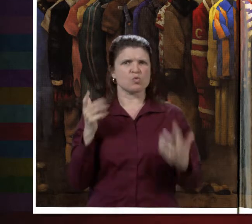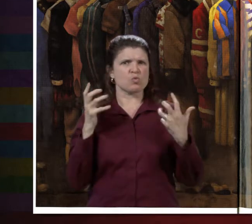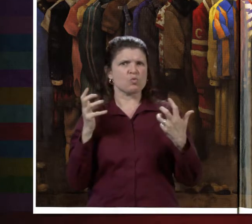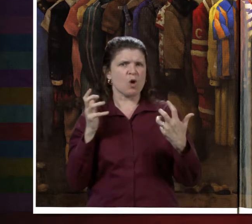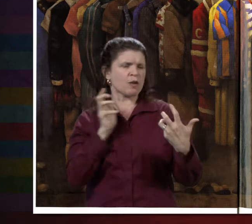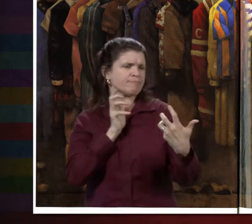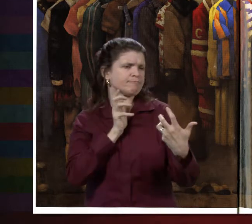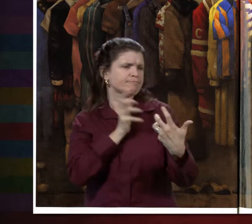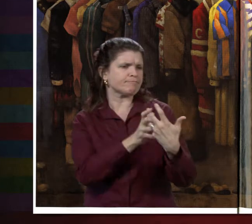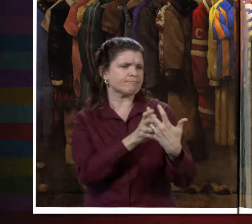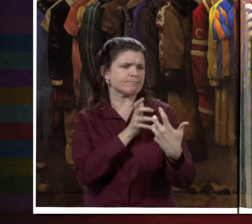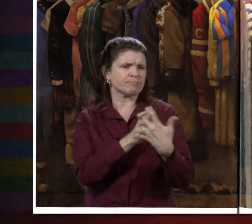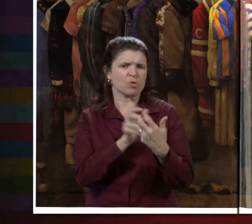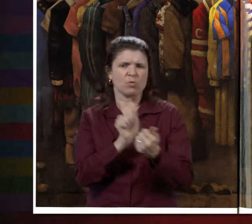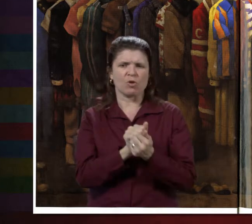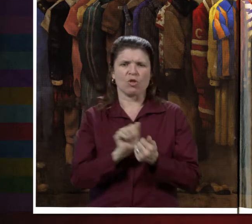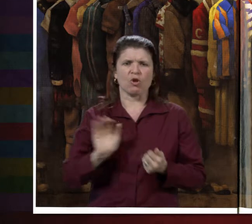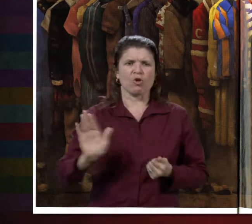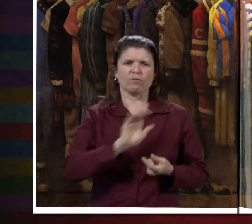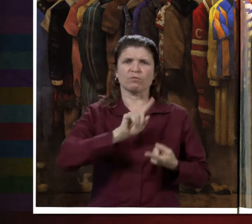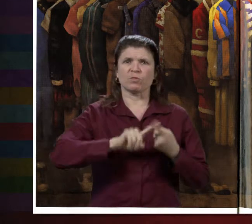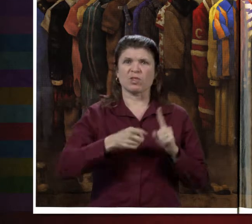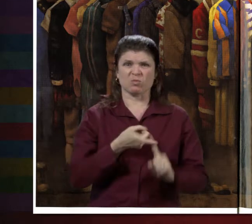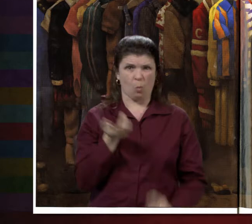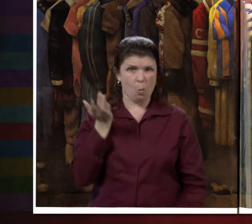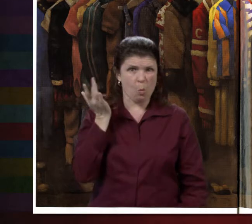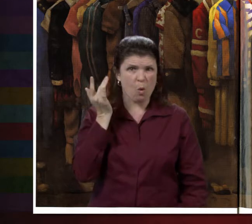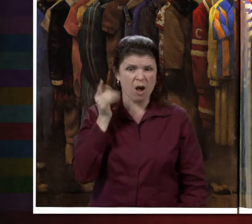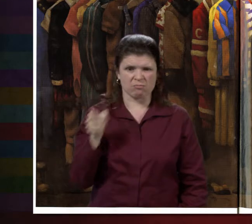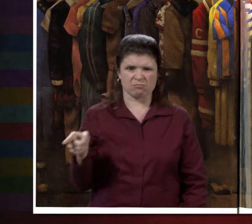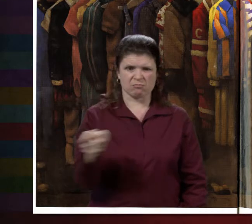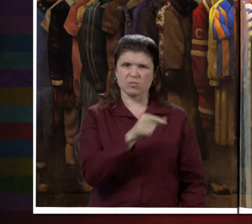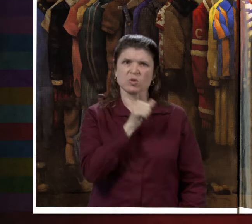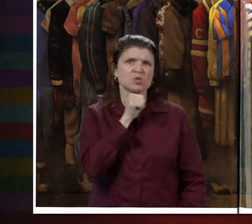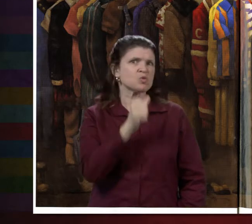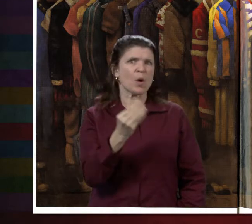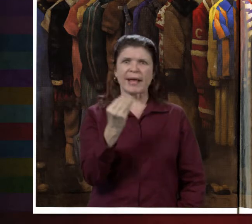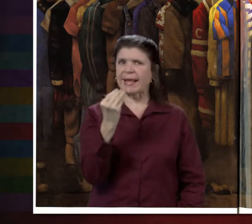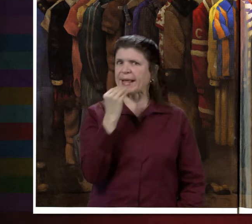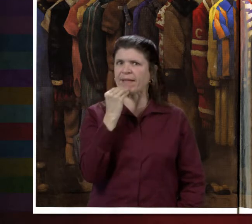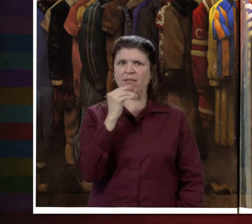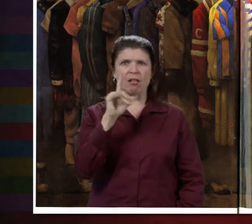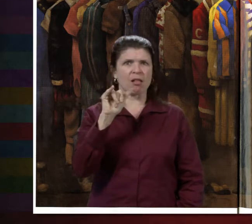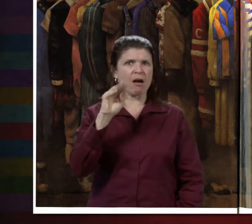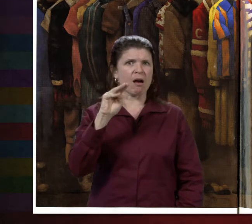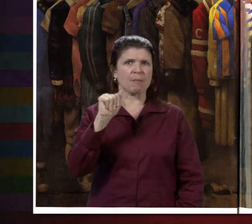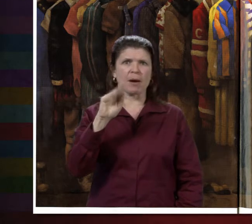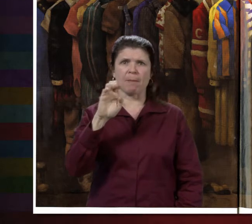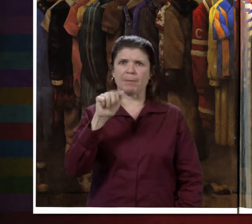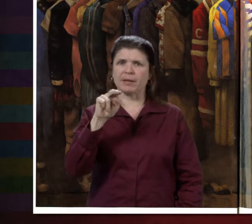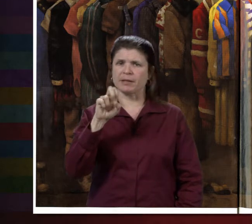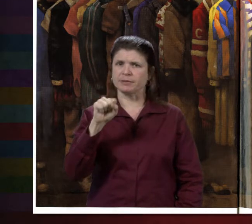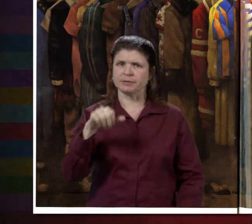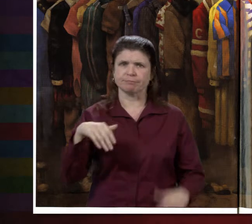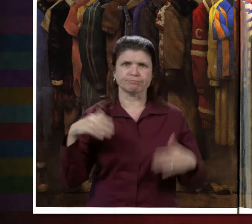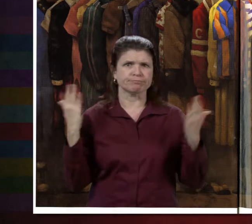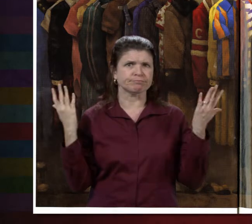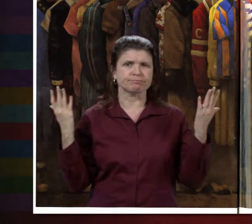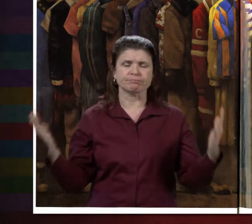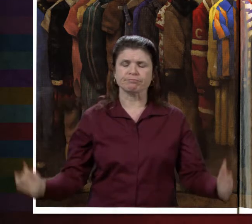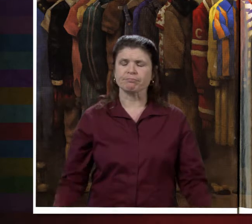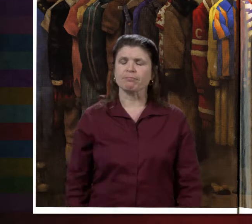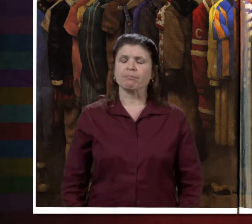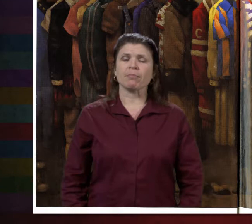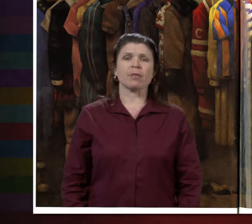beans, and she wanted to fit in. Camilla was always worried about what other people thought of her.